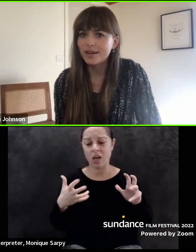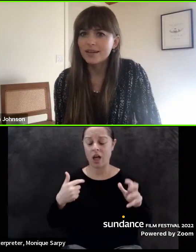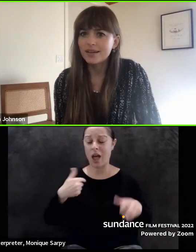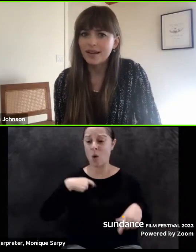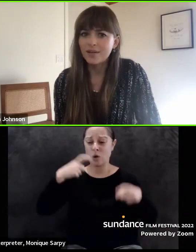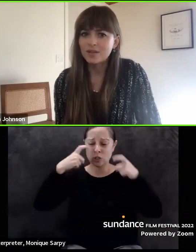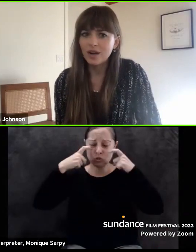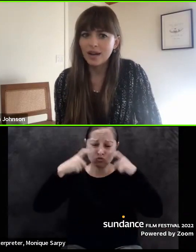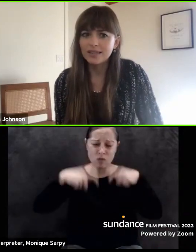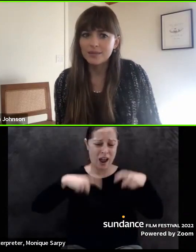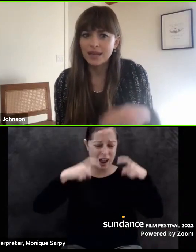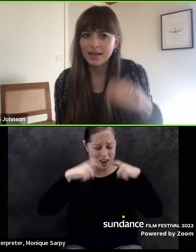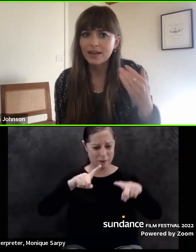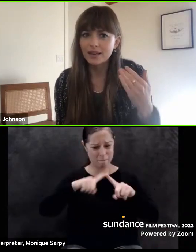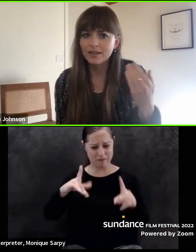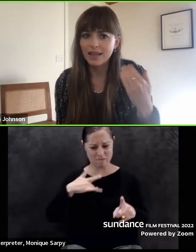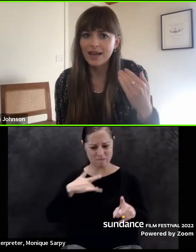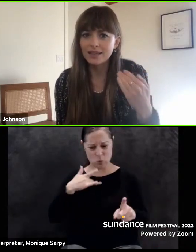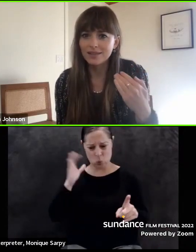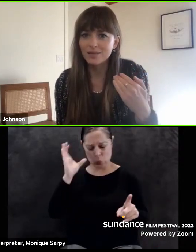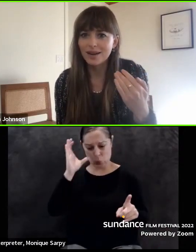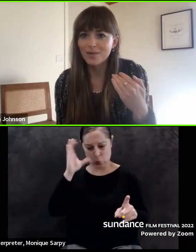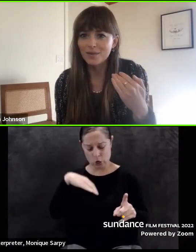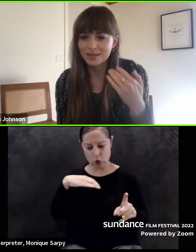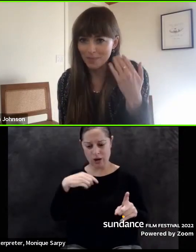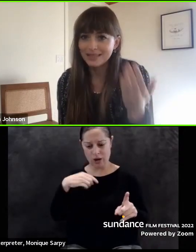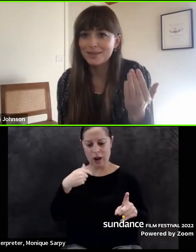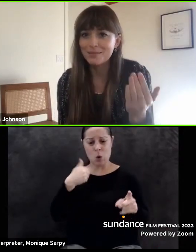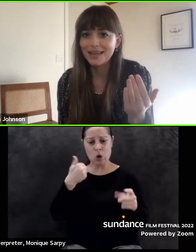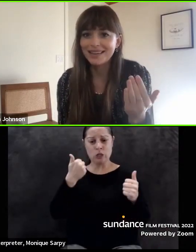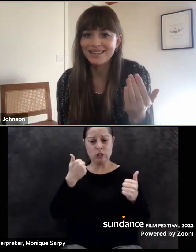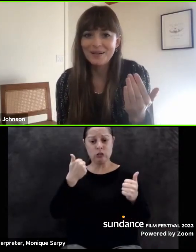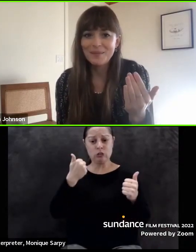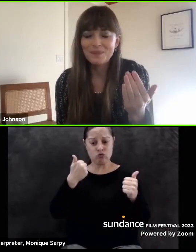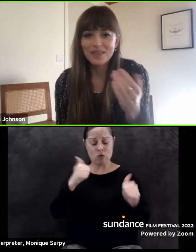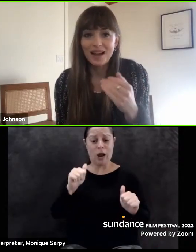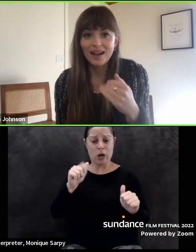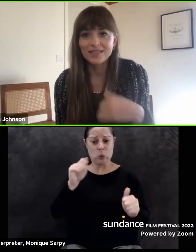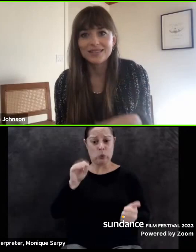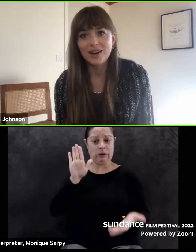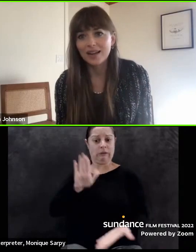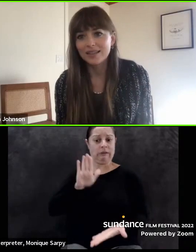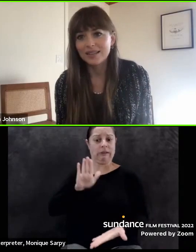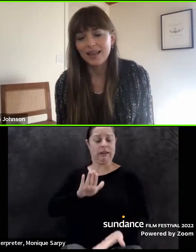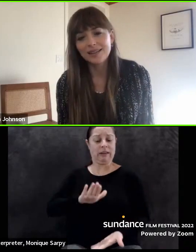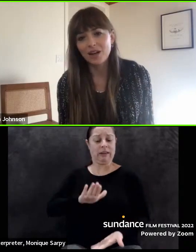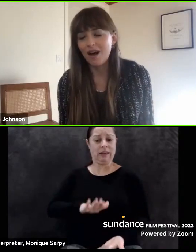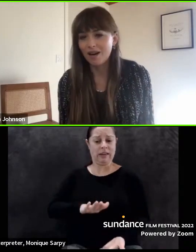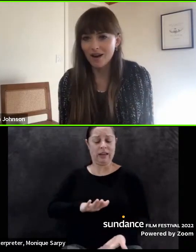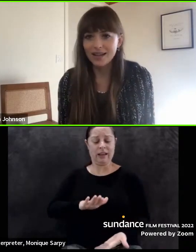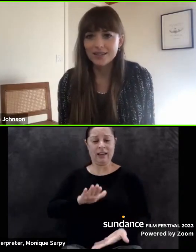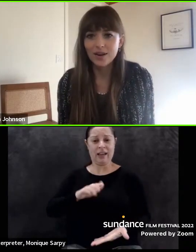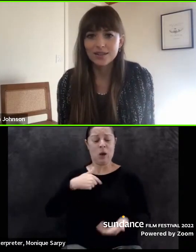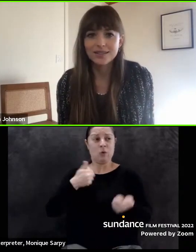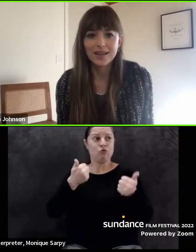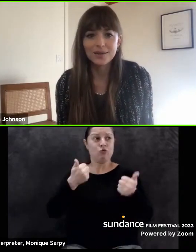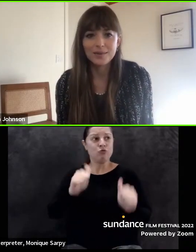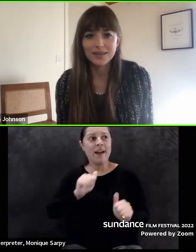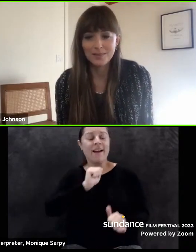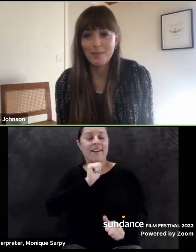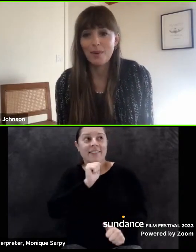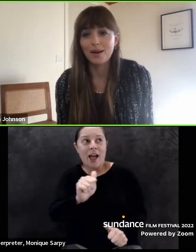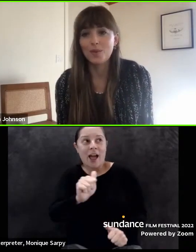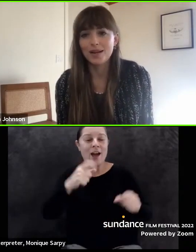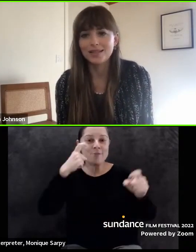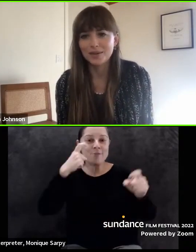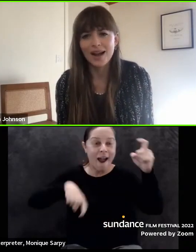like weird. I was trying to make it less than what it was meant to be. I was trying to Ah, not cry as hard